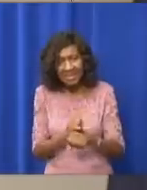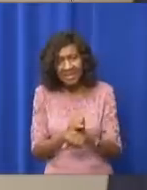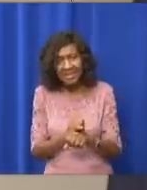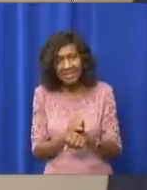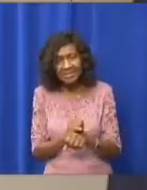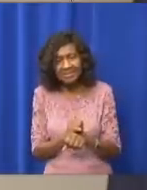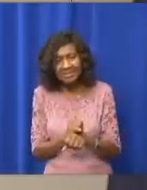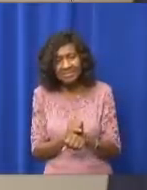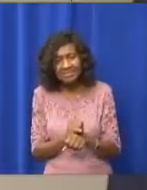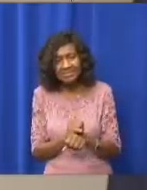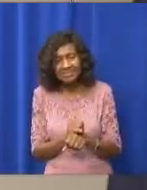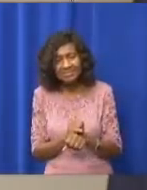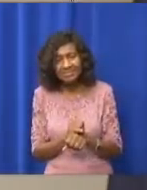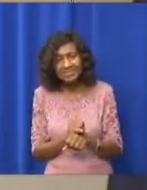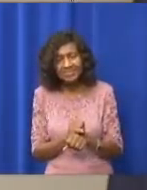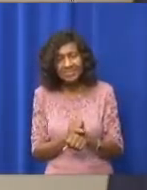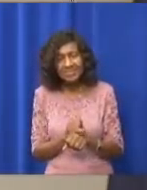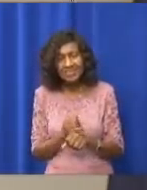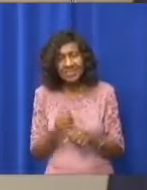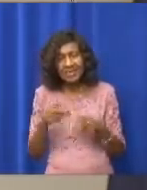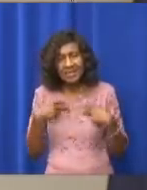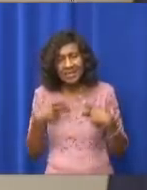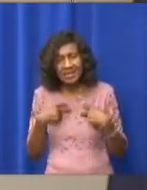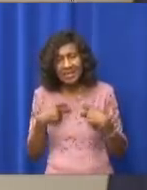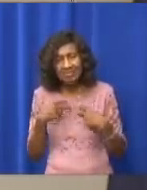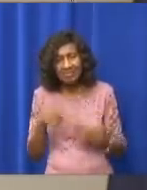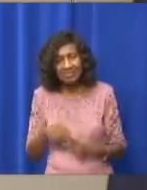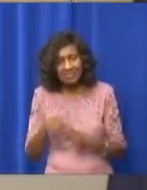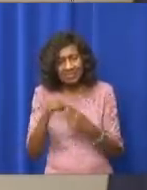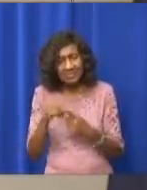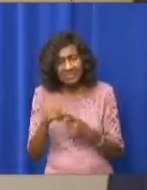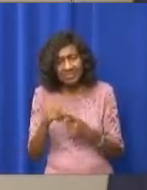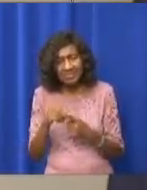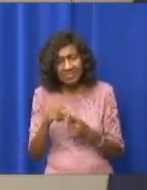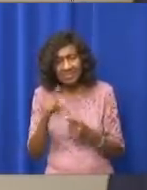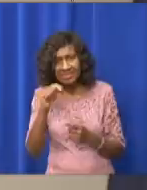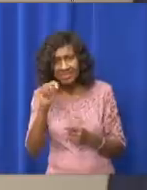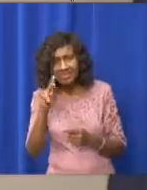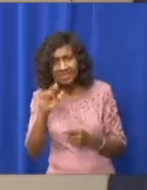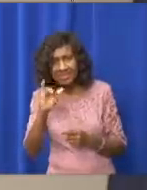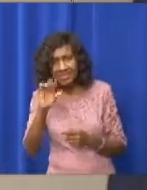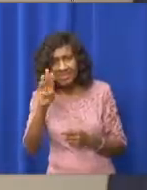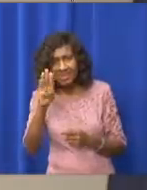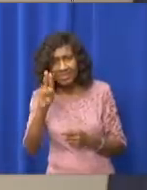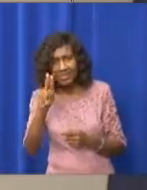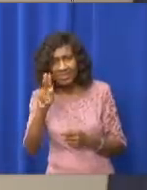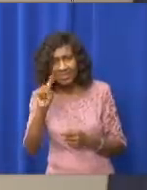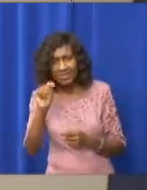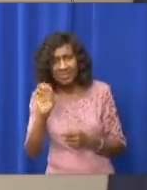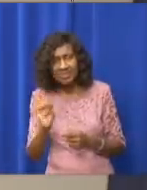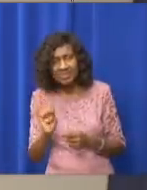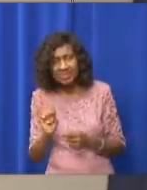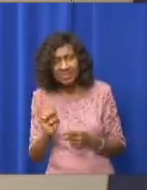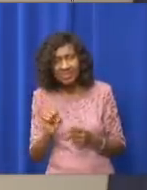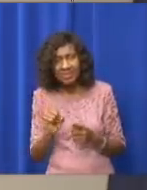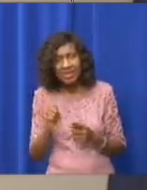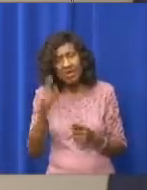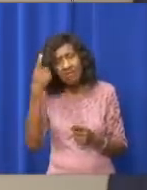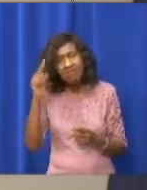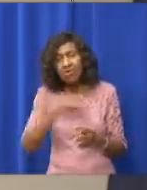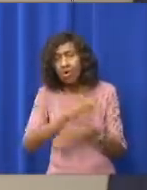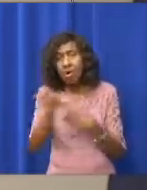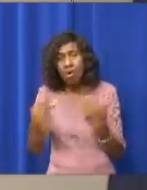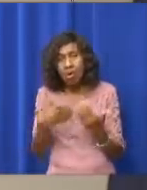Relive the memories of a special tribute broadcast in honor of all of our essential frontline